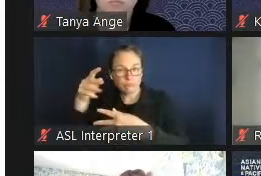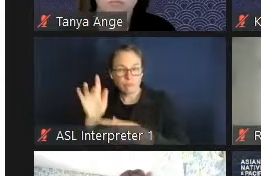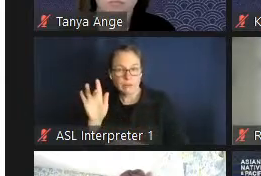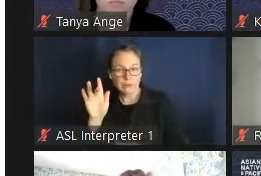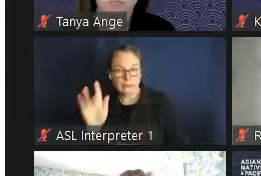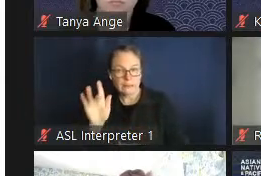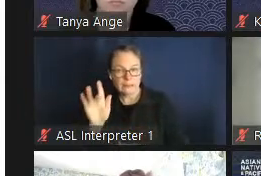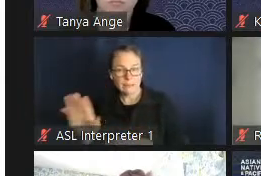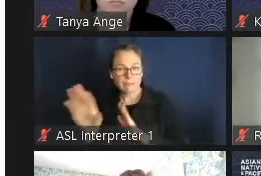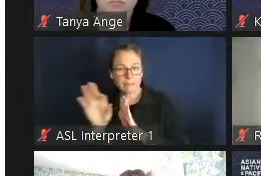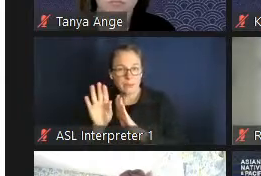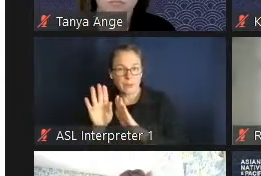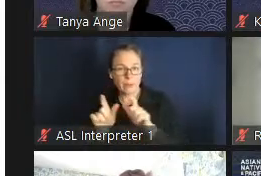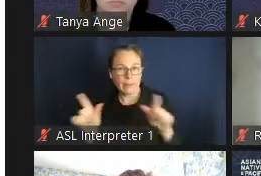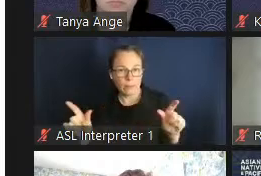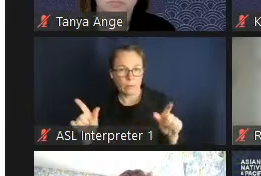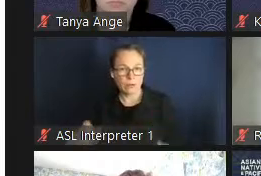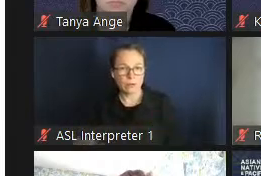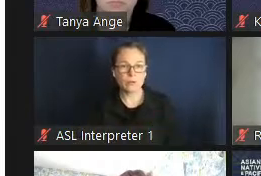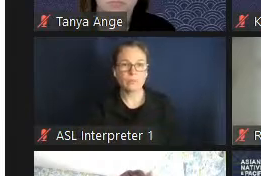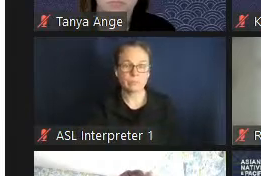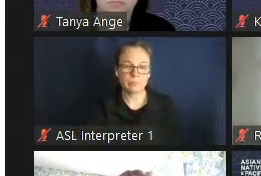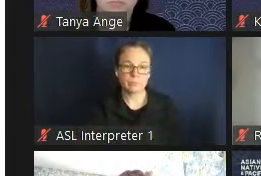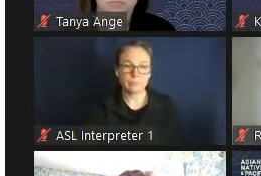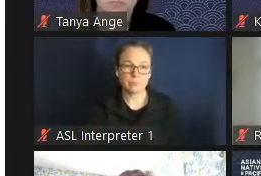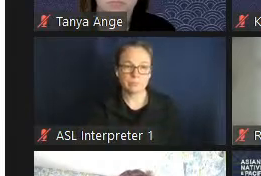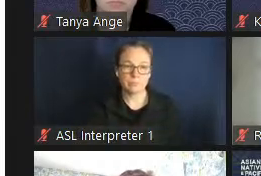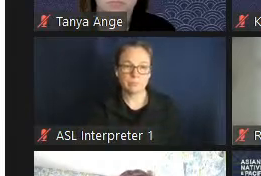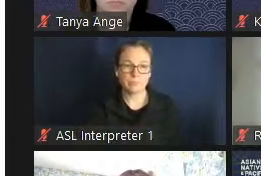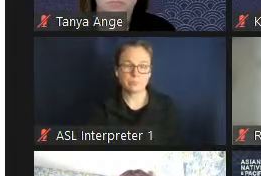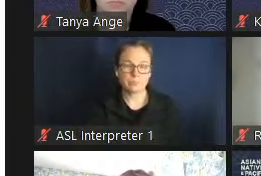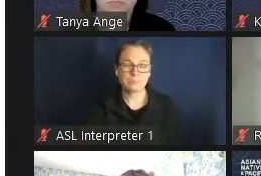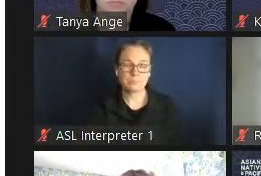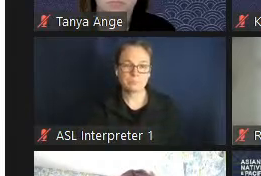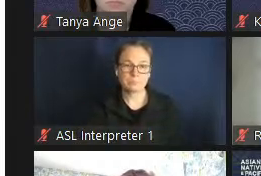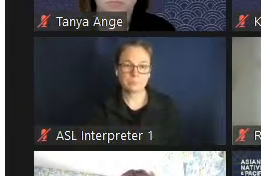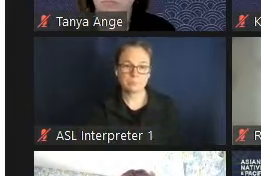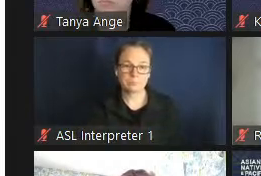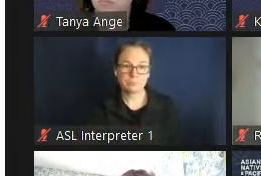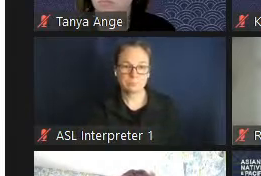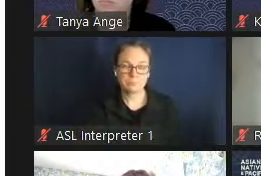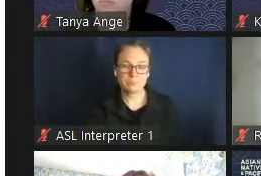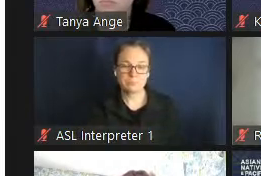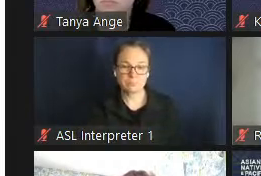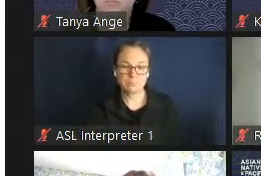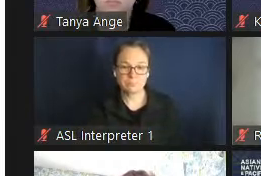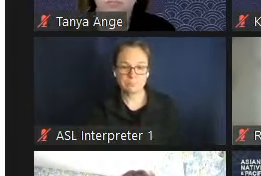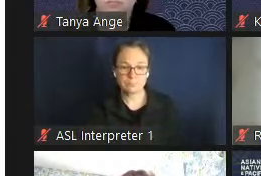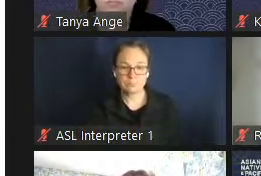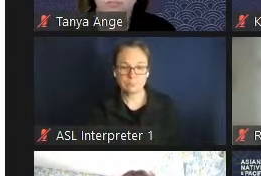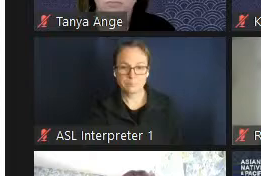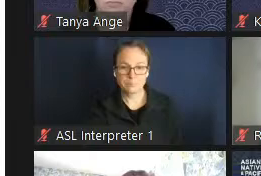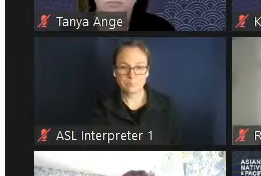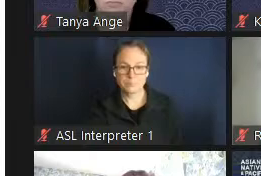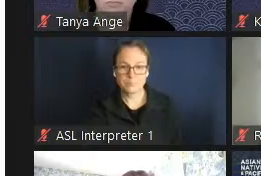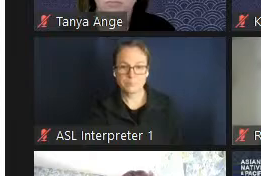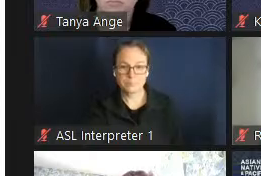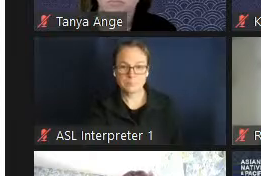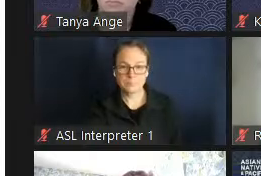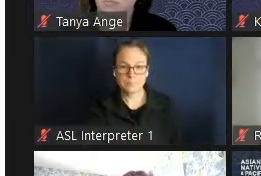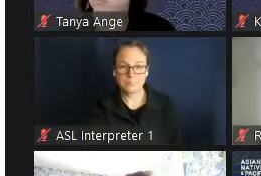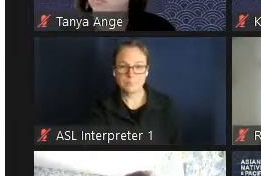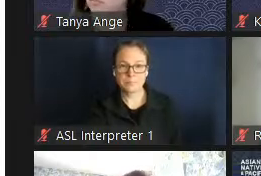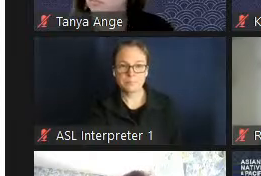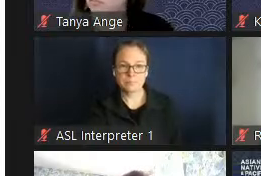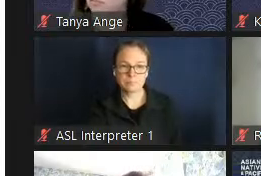your device. Select the language you'd like to hear. If you want to hear in English, please